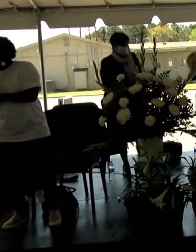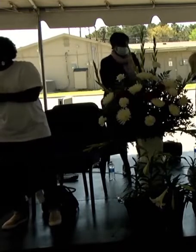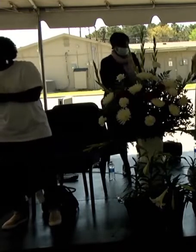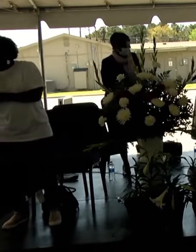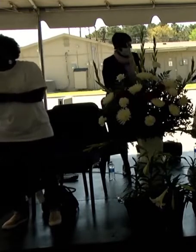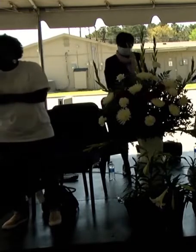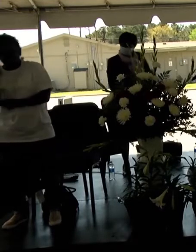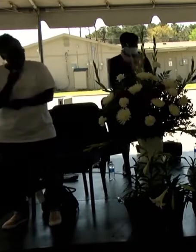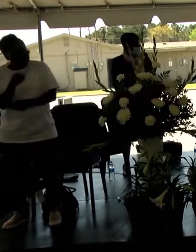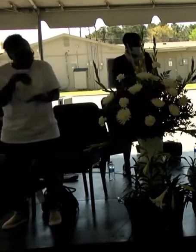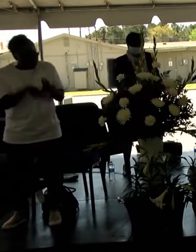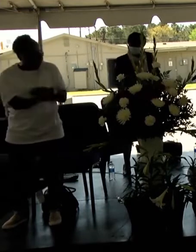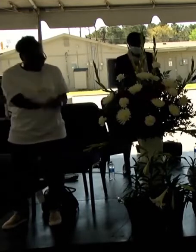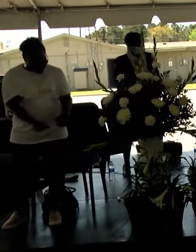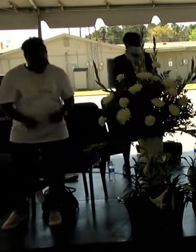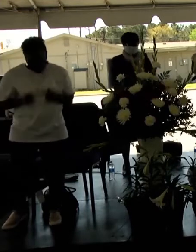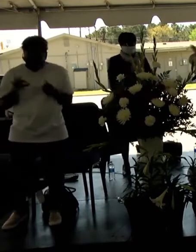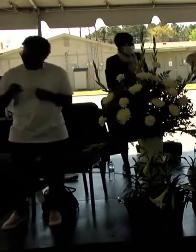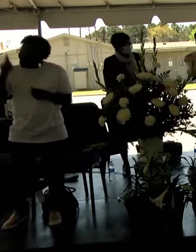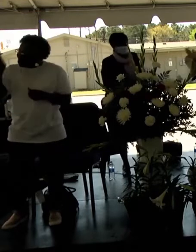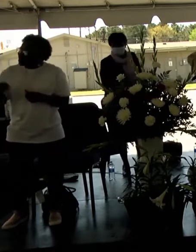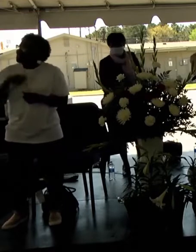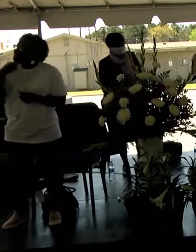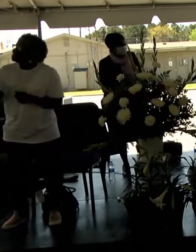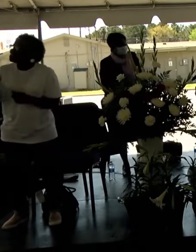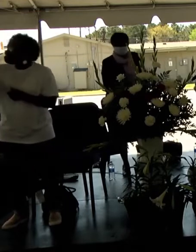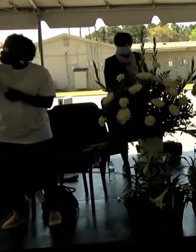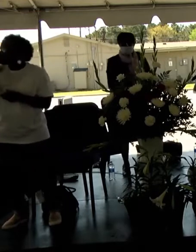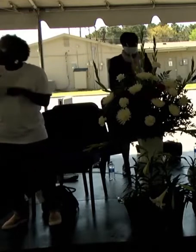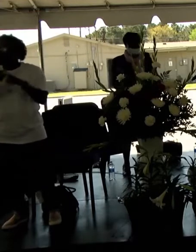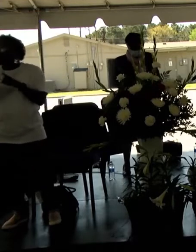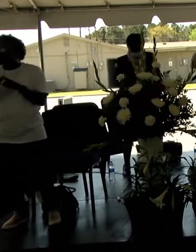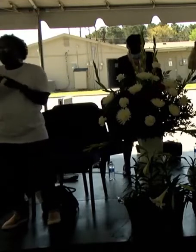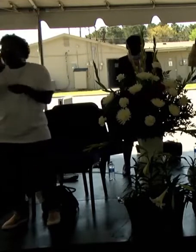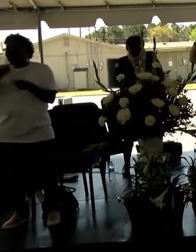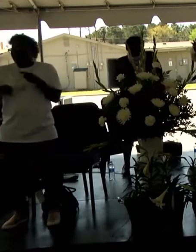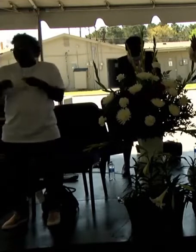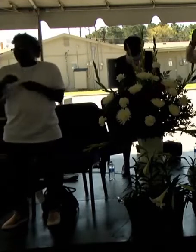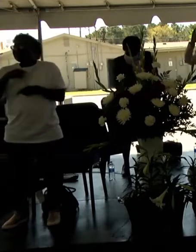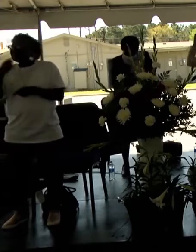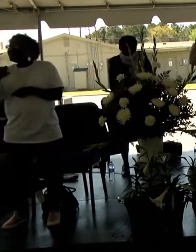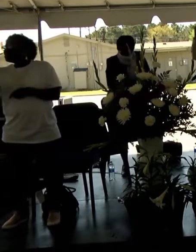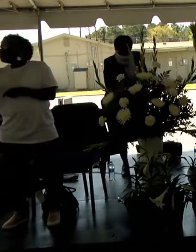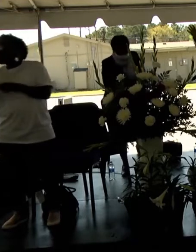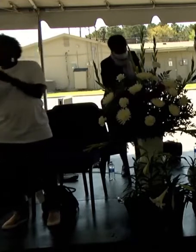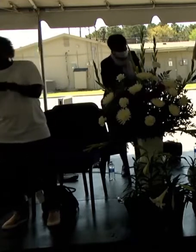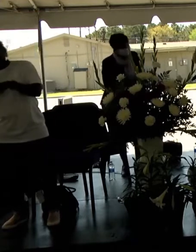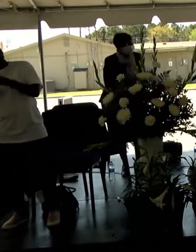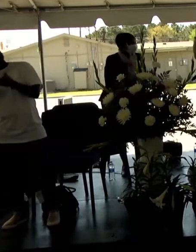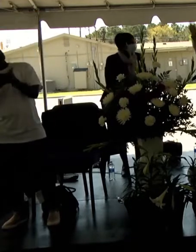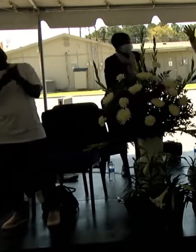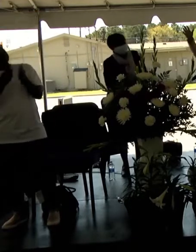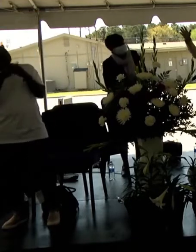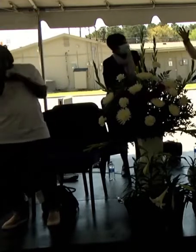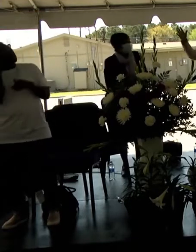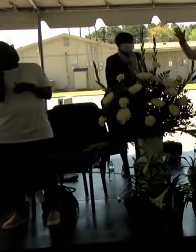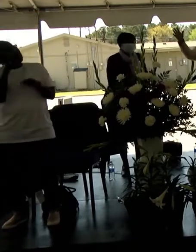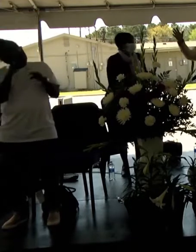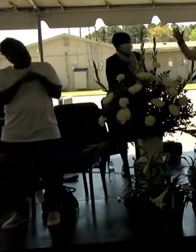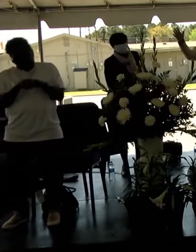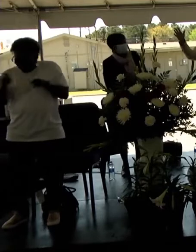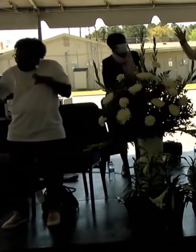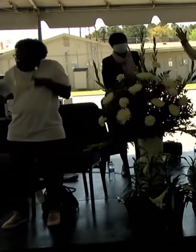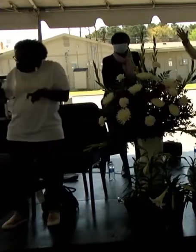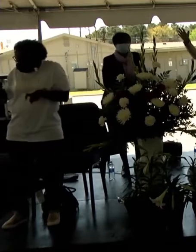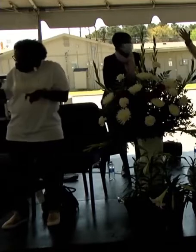some things in your life you need to tell God that you can't tell nobody else? But sometimes God will sit with you in your car and talk to you.